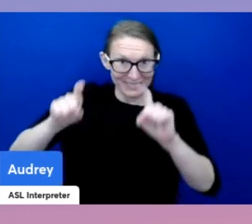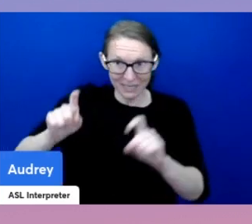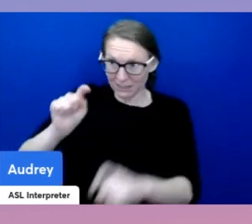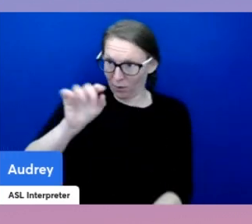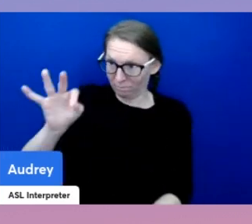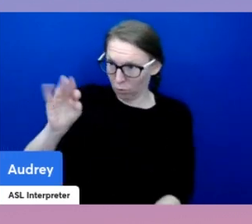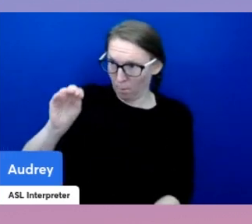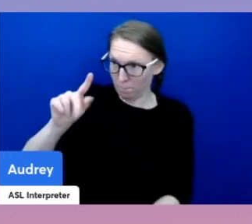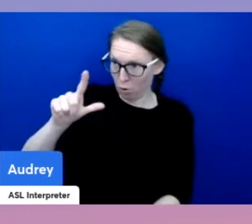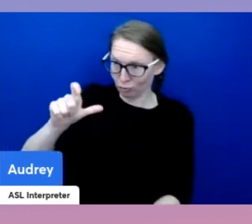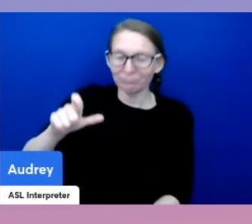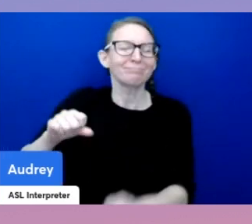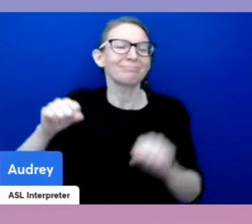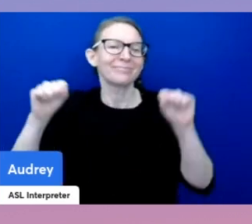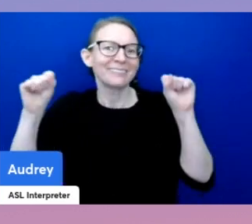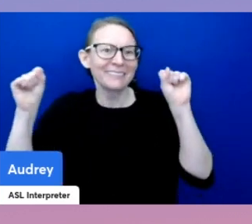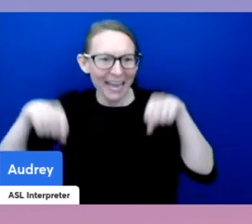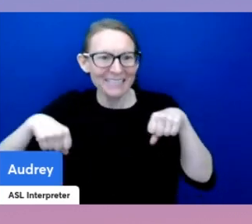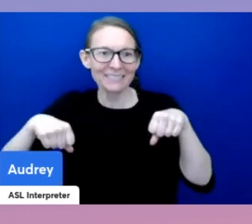yes.